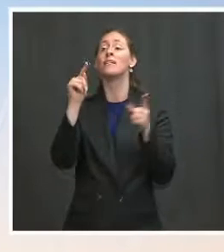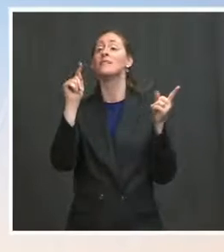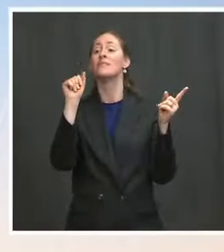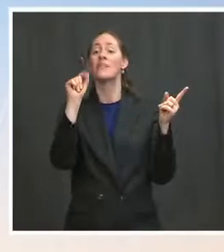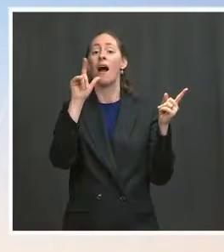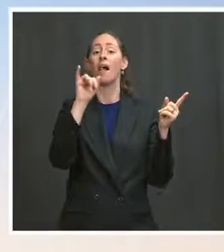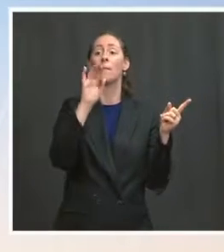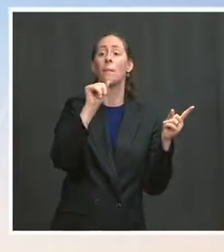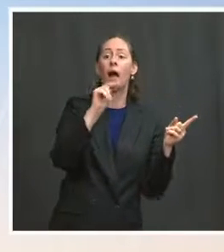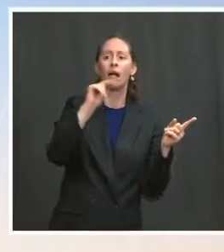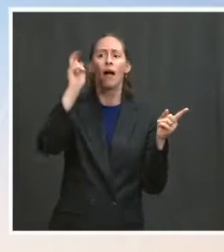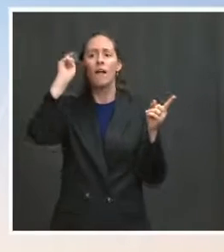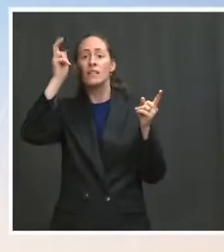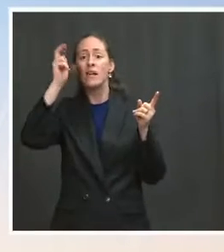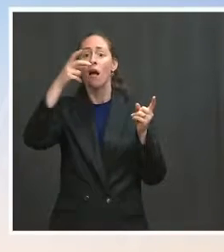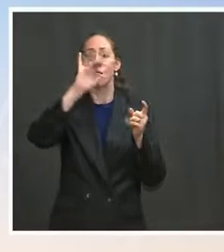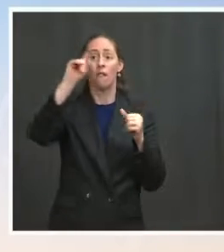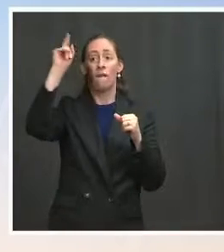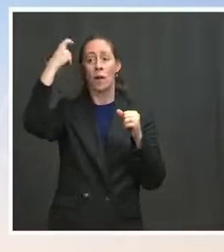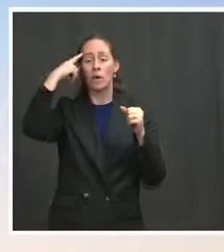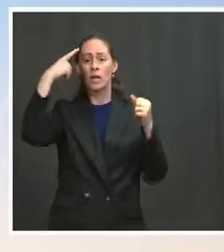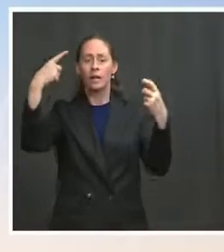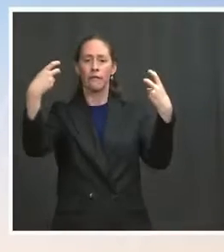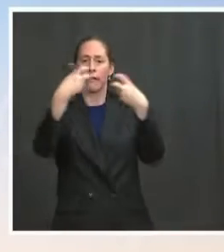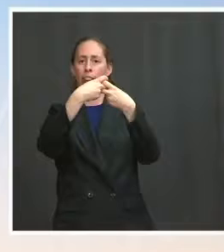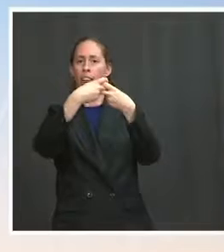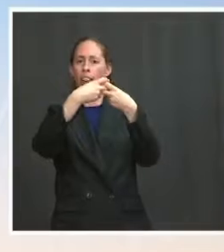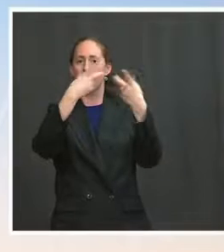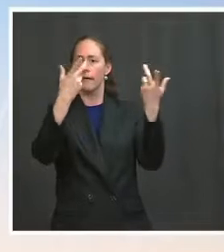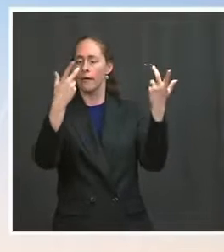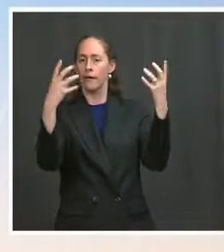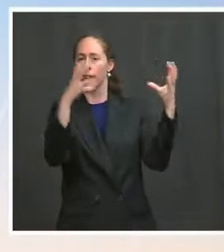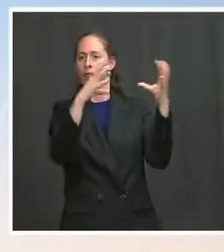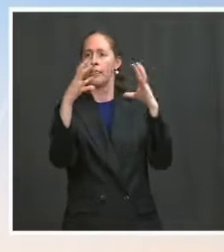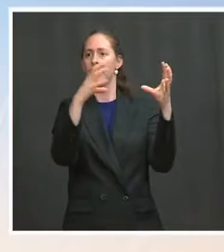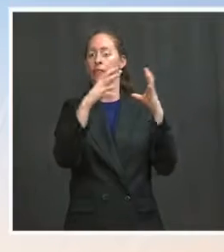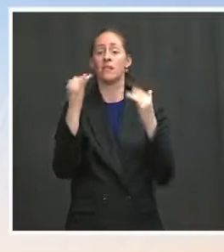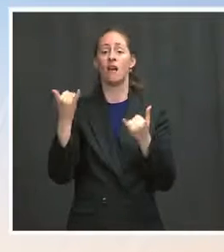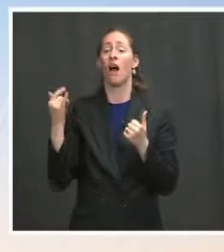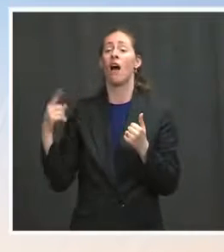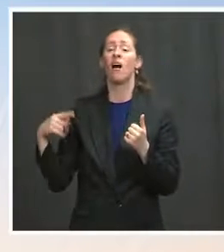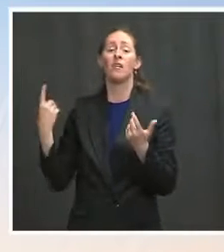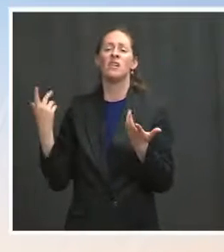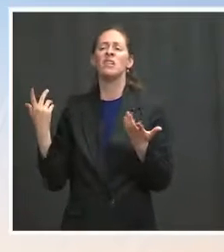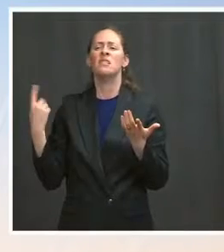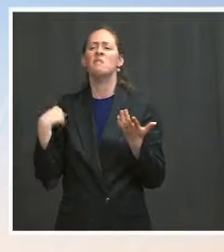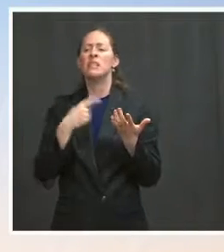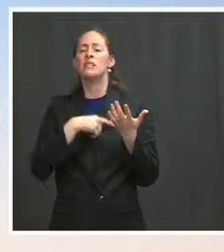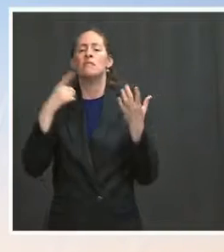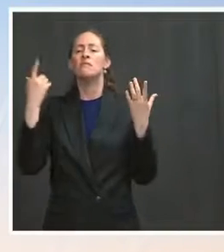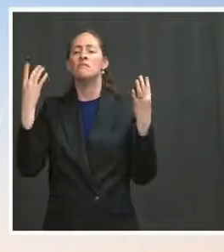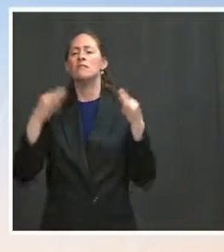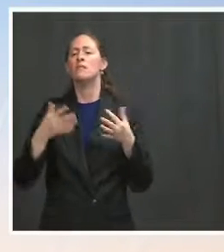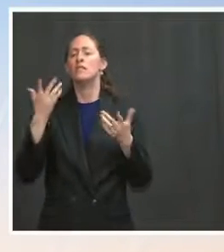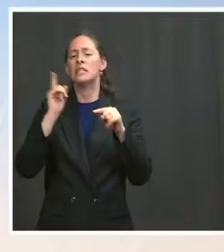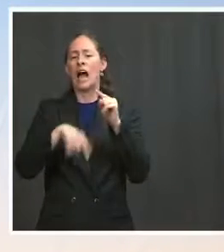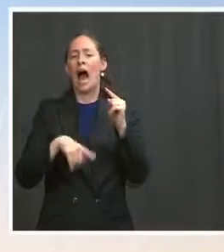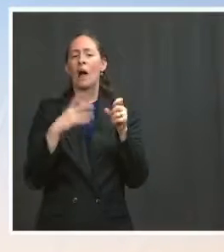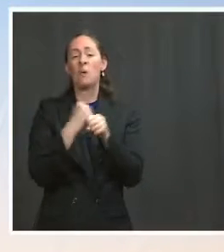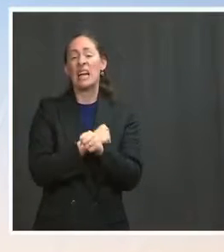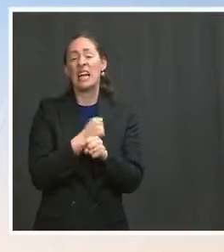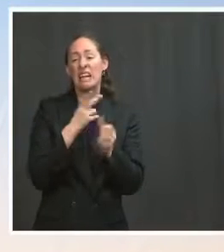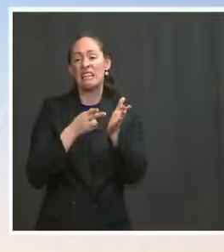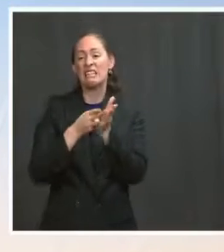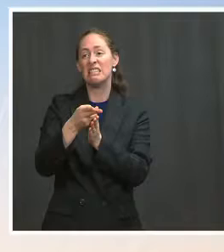the hand we were dealt. The president made a decision, which is consistent with his view, that this was not a winnable war. To bring the U.S. troops